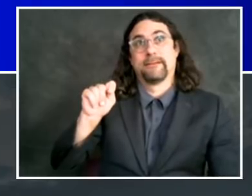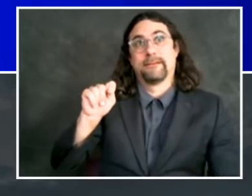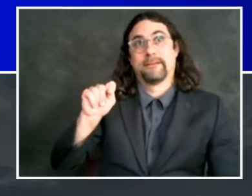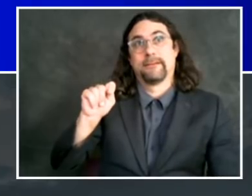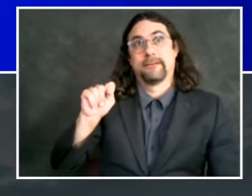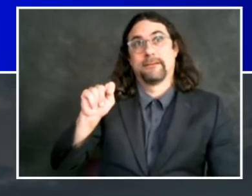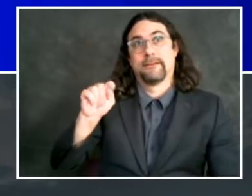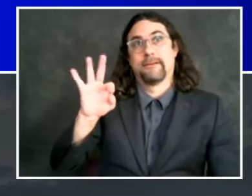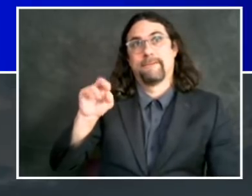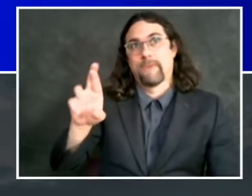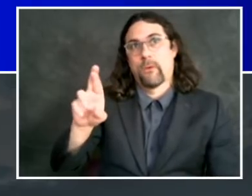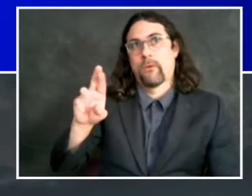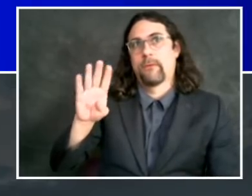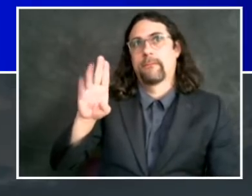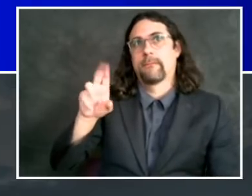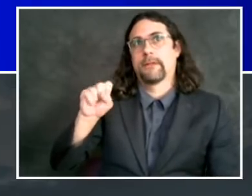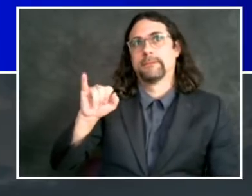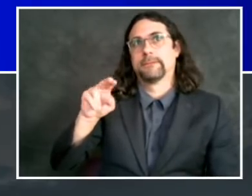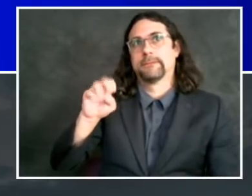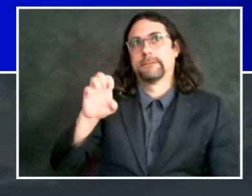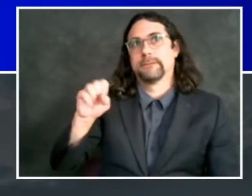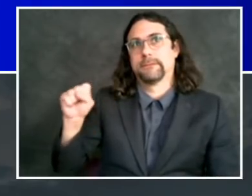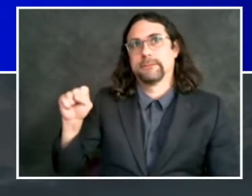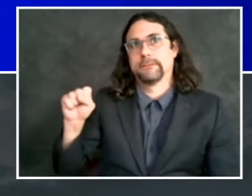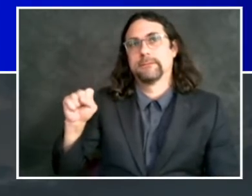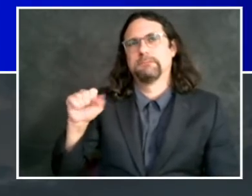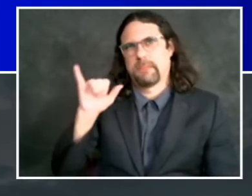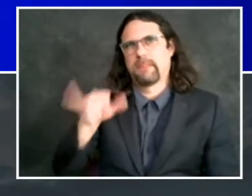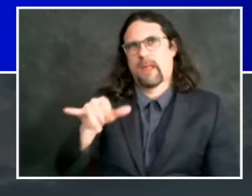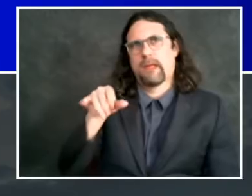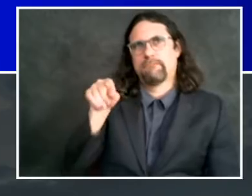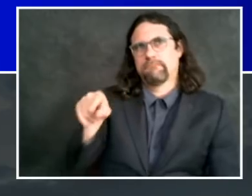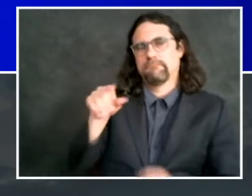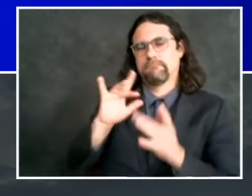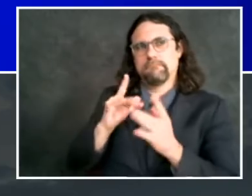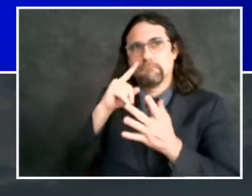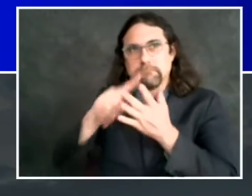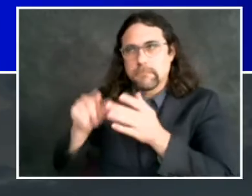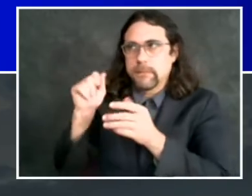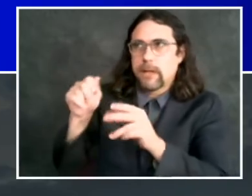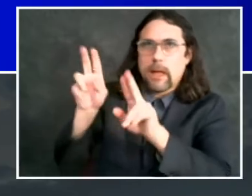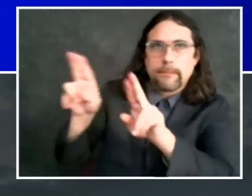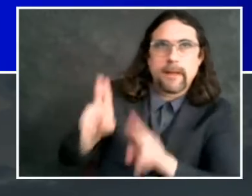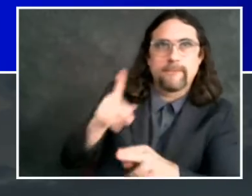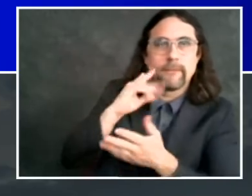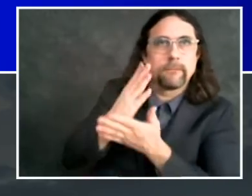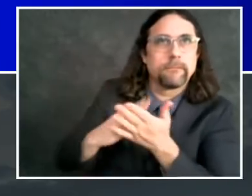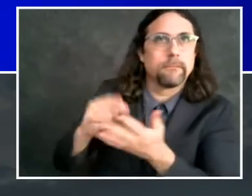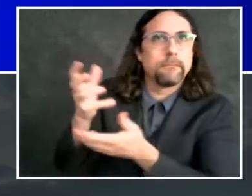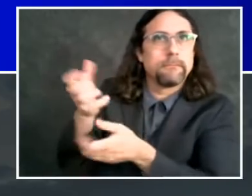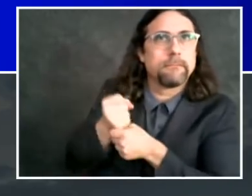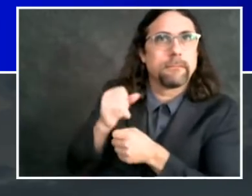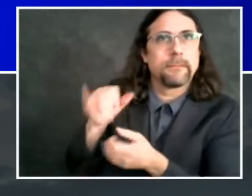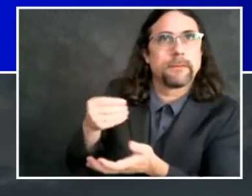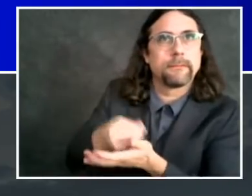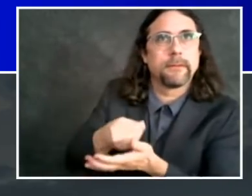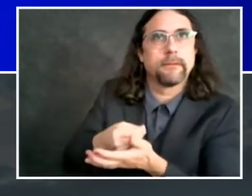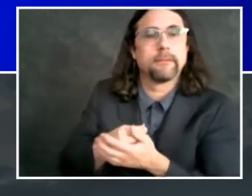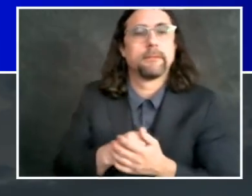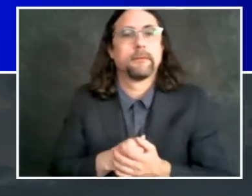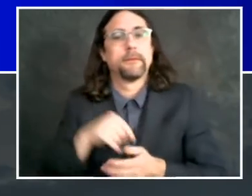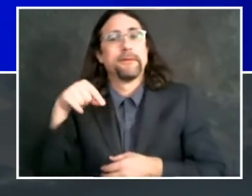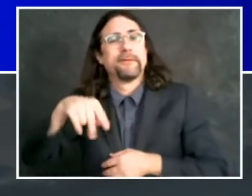support for small business, the Paycheck Protection Program, it did not work as planned on many levels. A lot of big businesses tried to usurp the